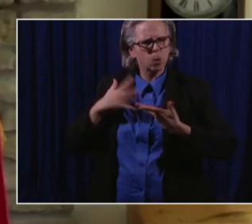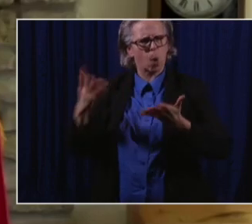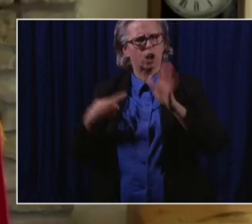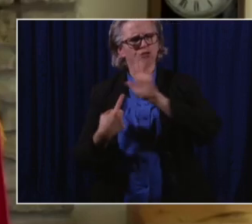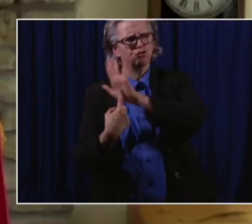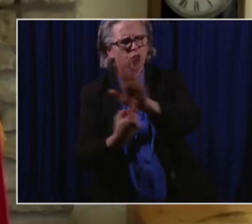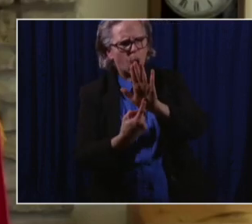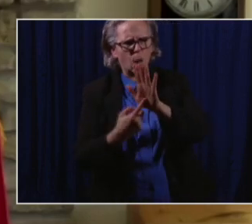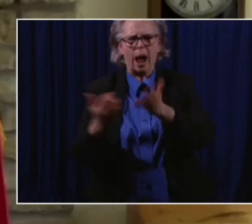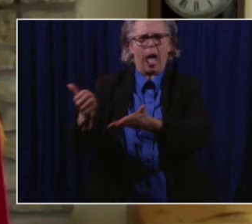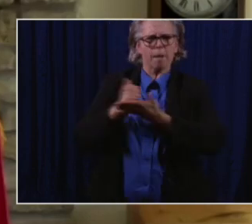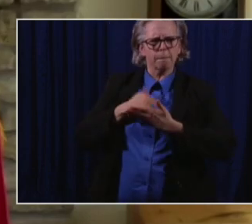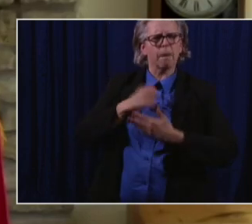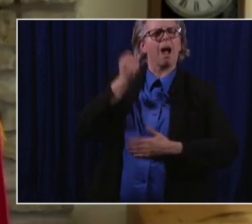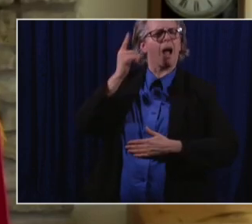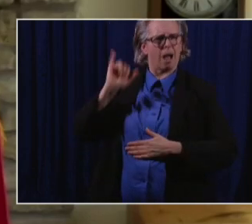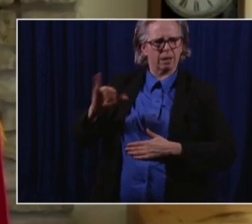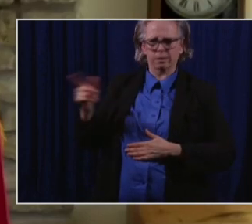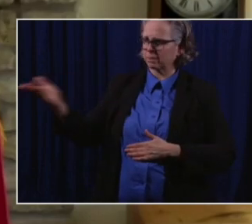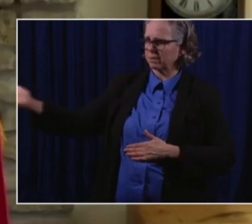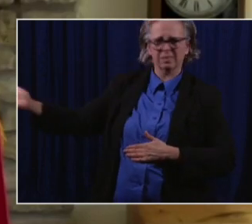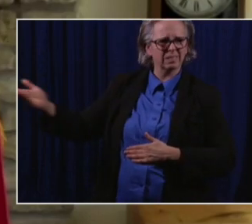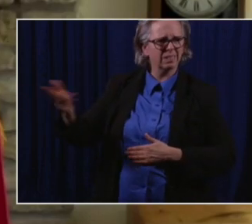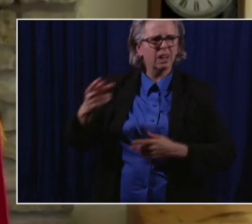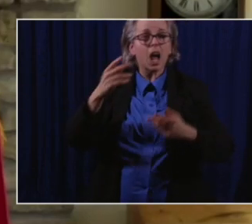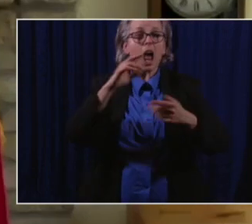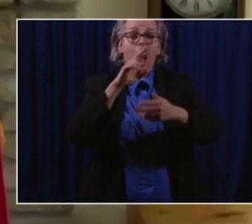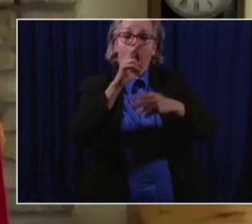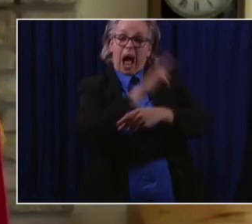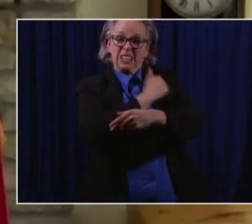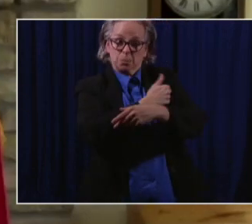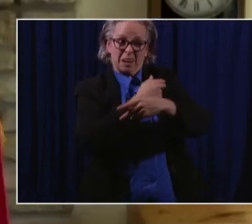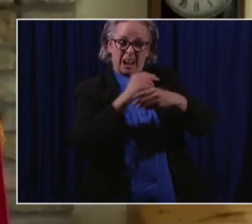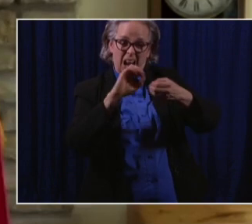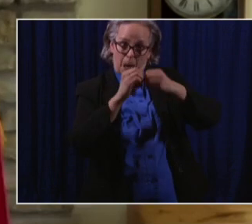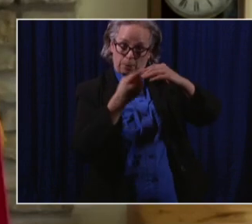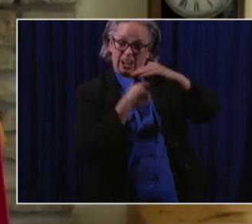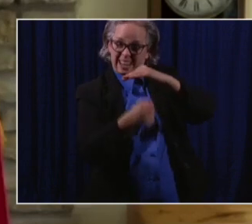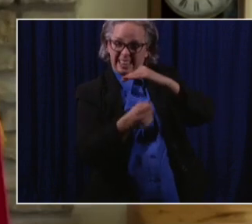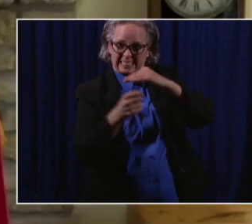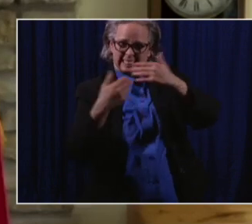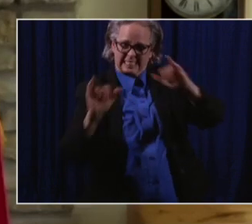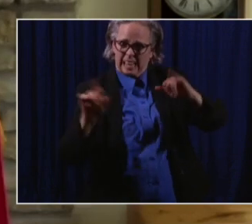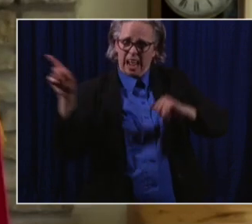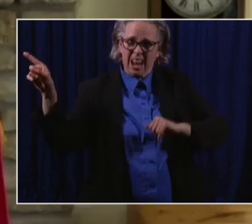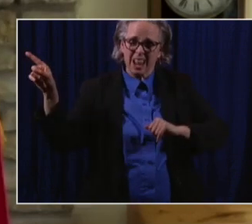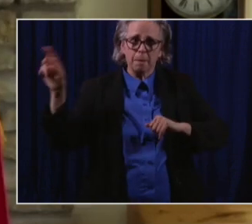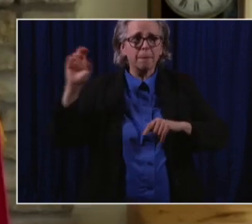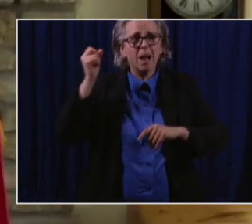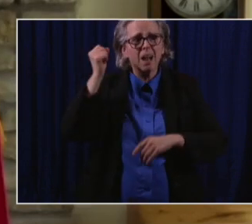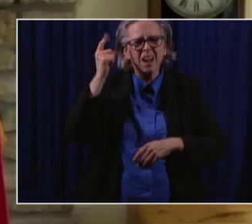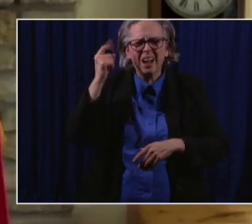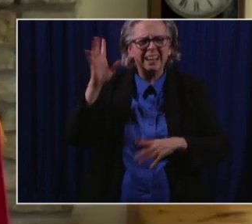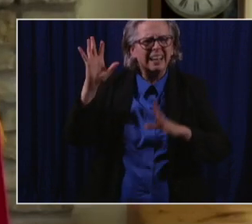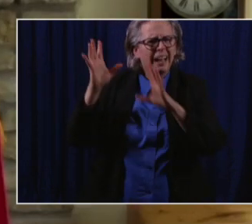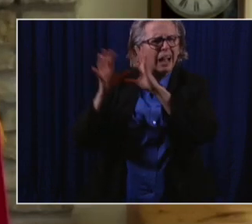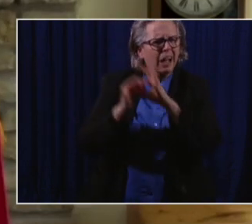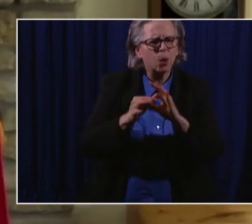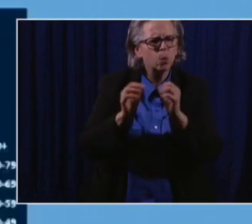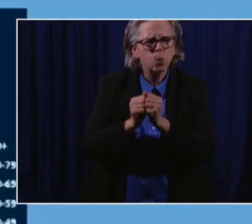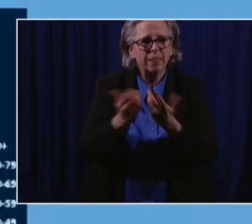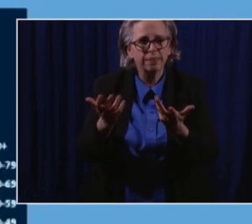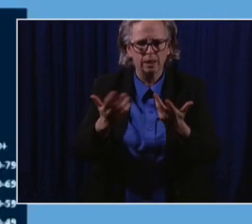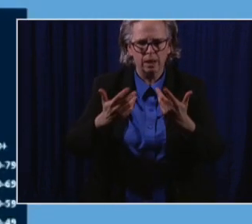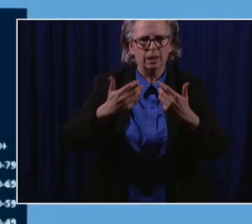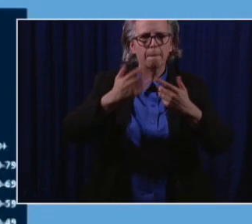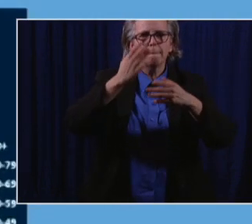with different ways of looking at this. This is hospital admissions by age.